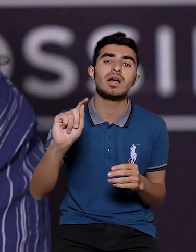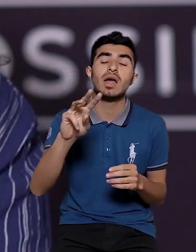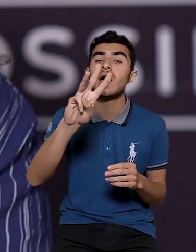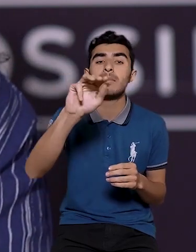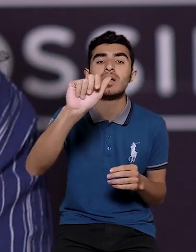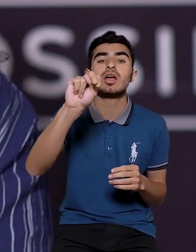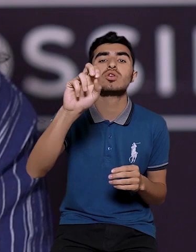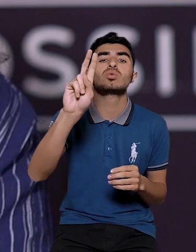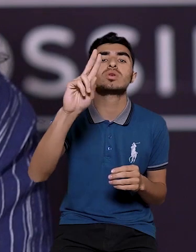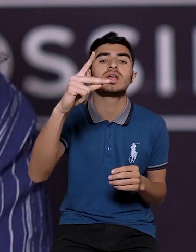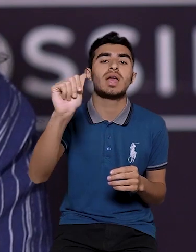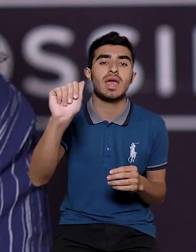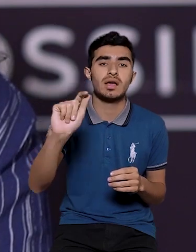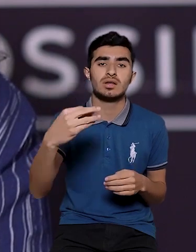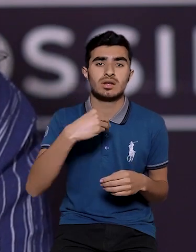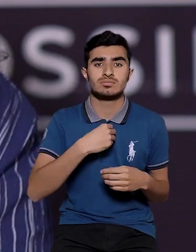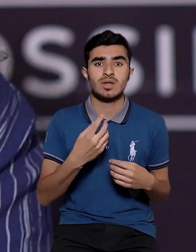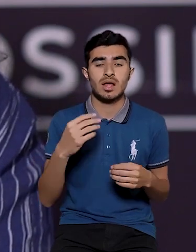congestion out.